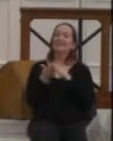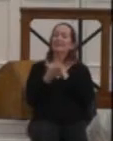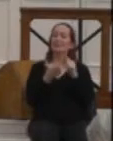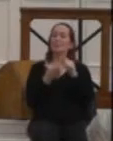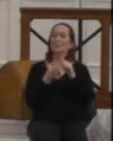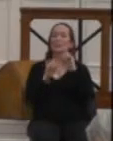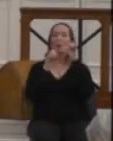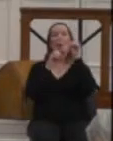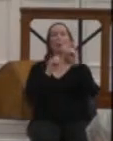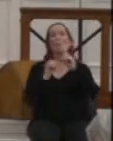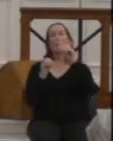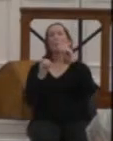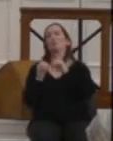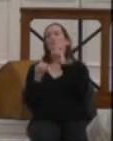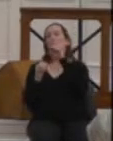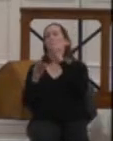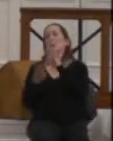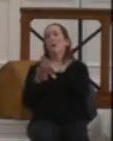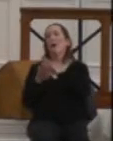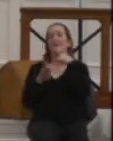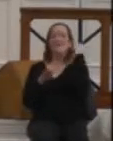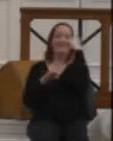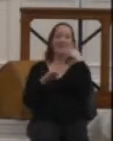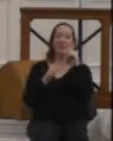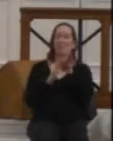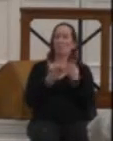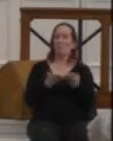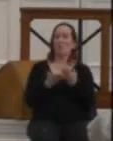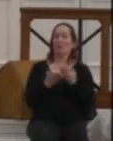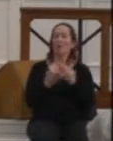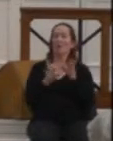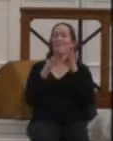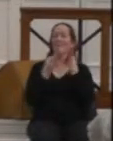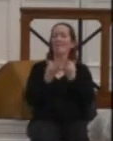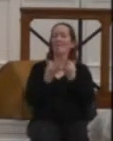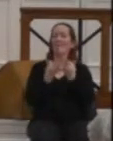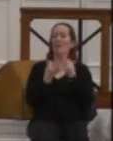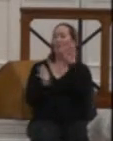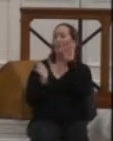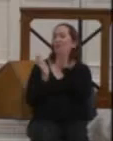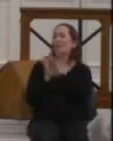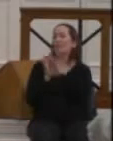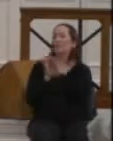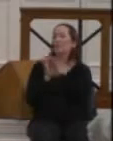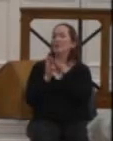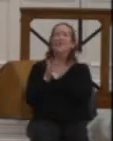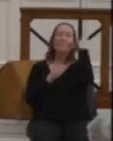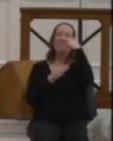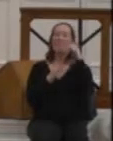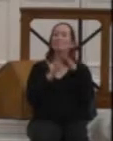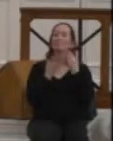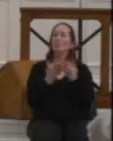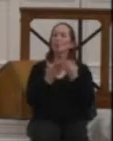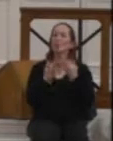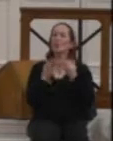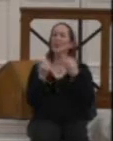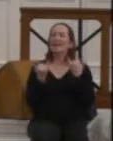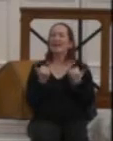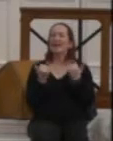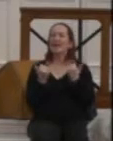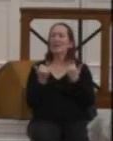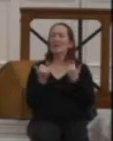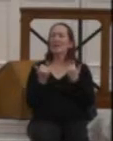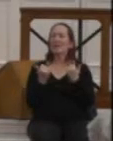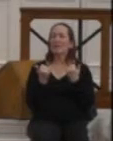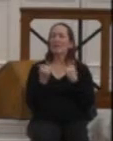pictures on Facebook. You know, Facebook now has the ability to identify faces for you.